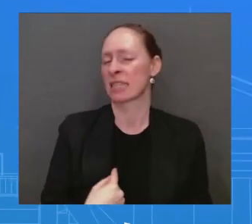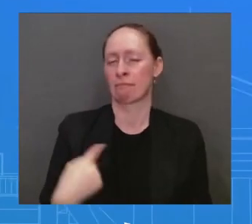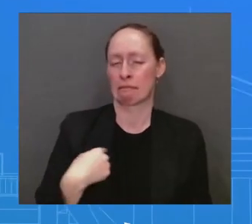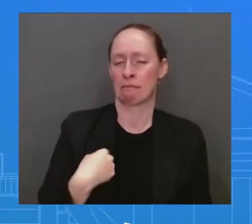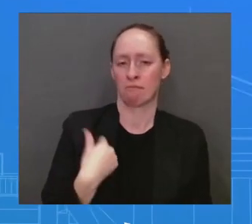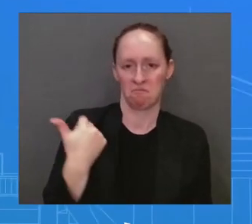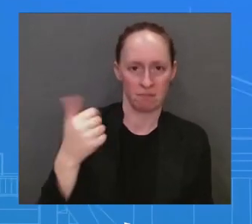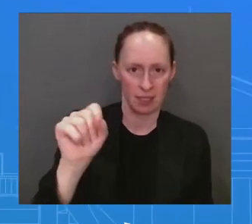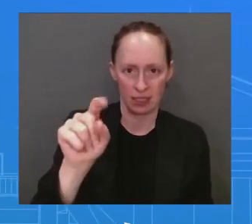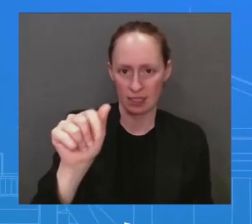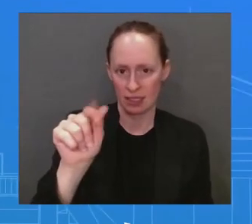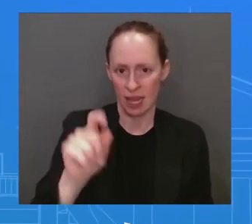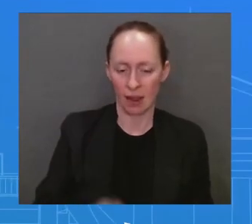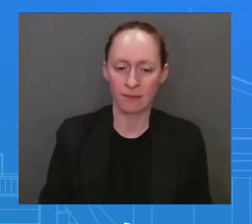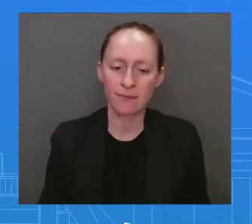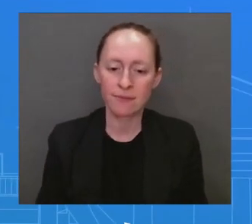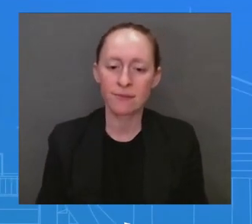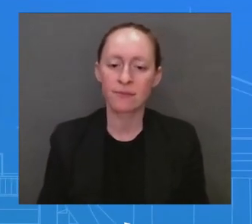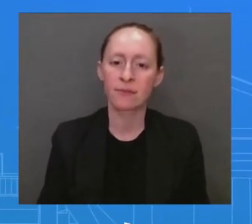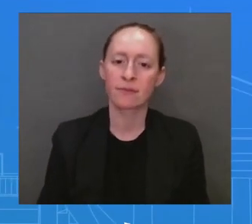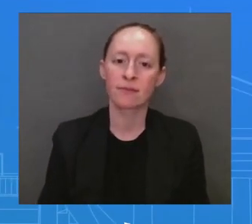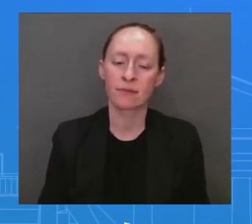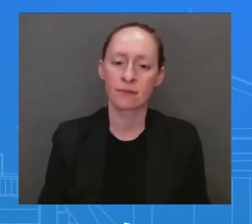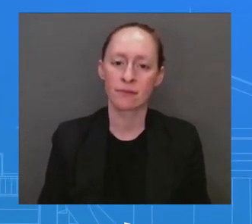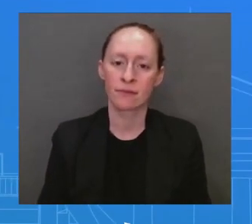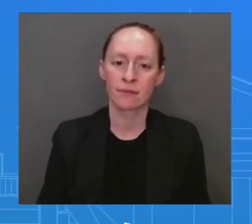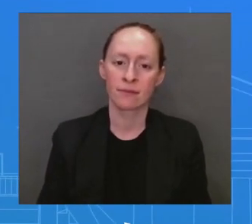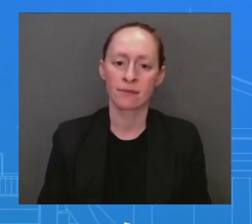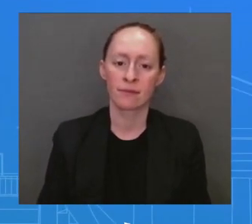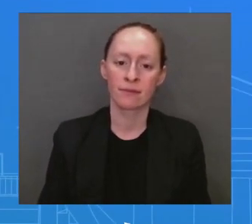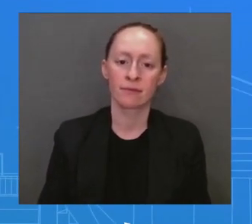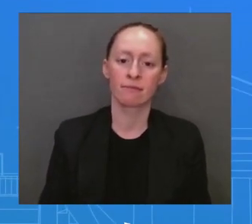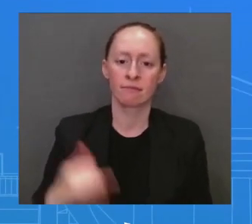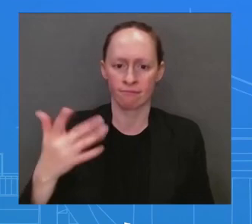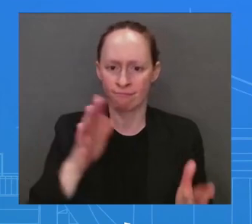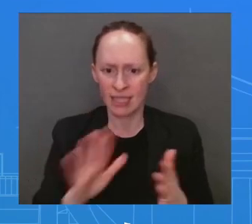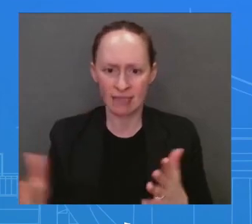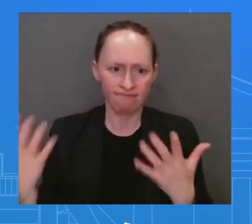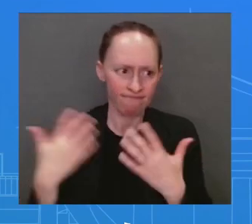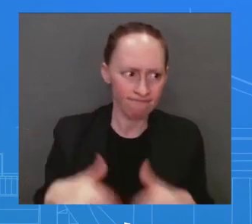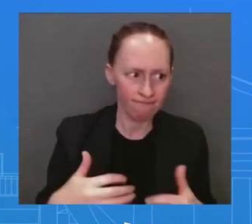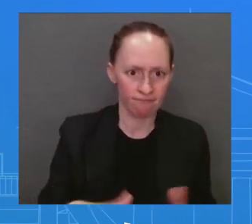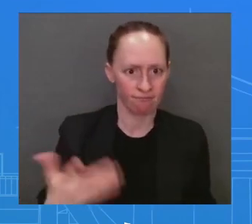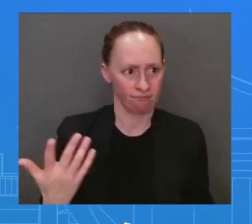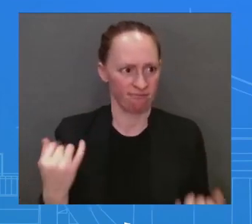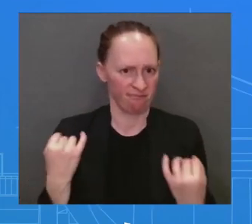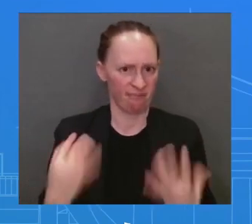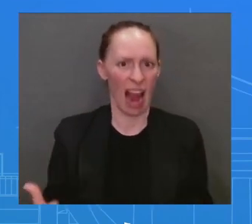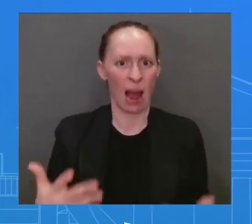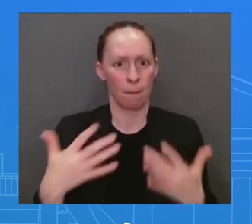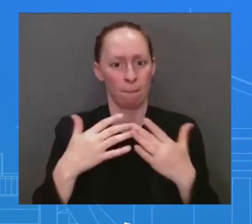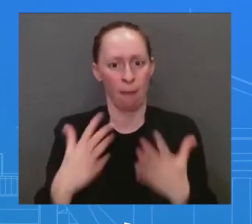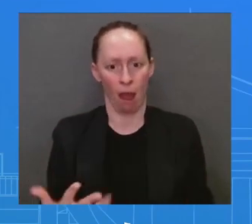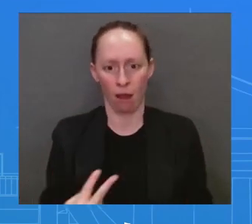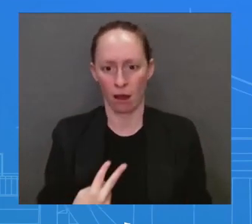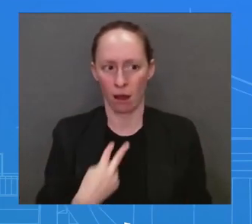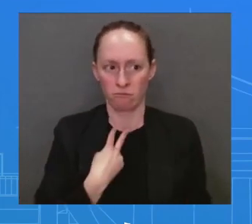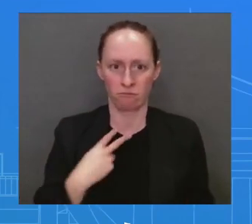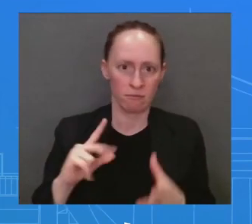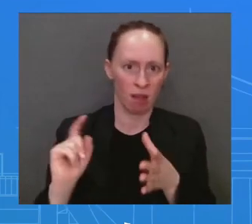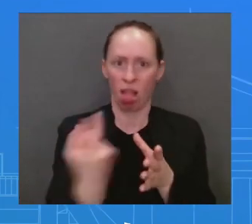planning process, I mean, for these several hundred Americans who are in Gaza right now, if it's in a prudent planning